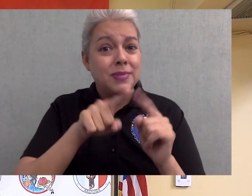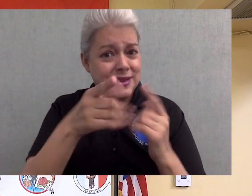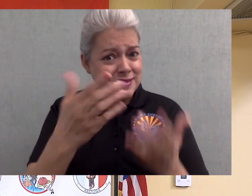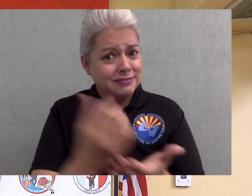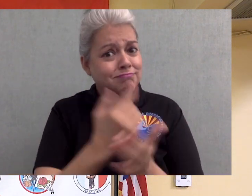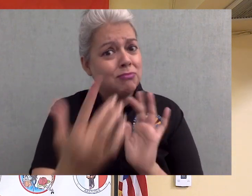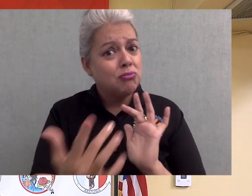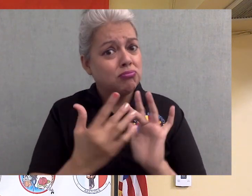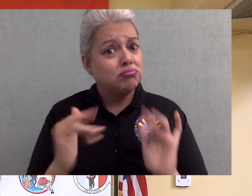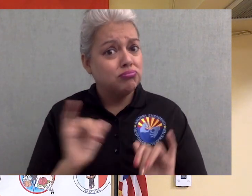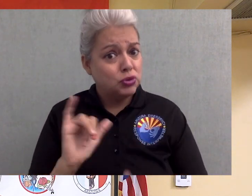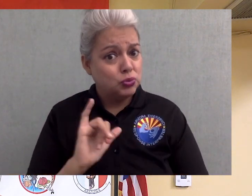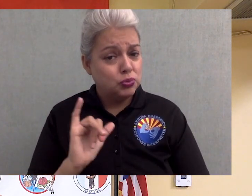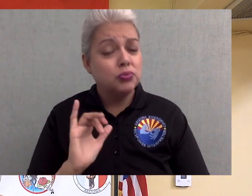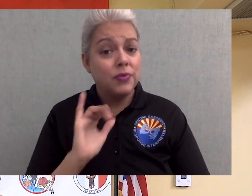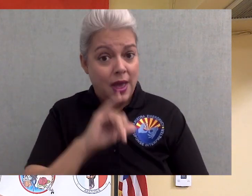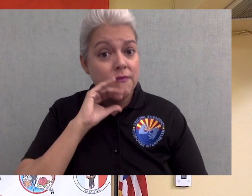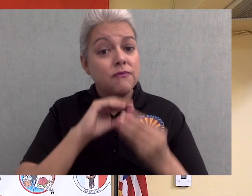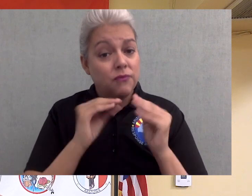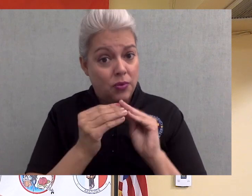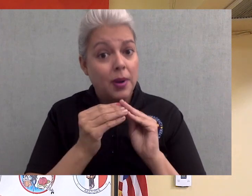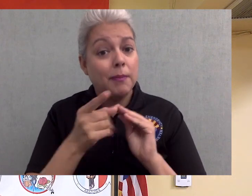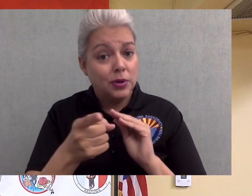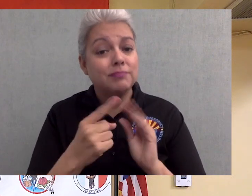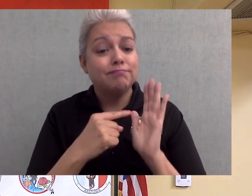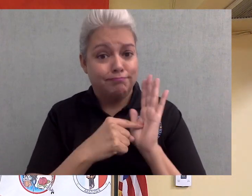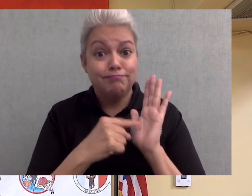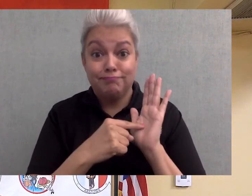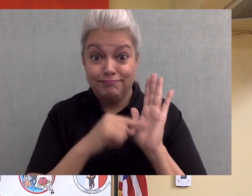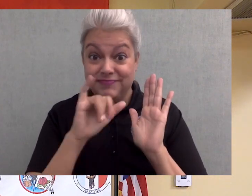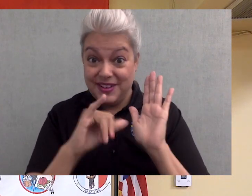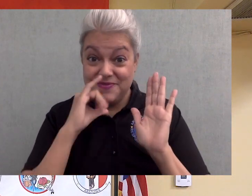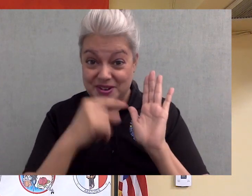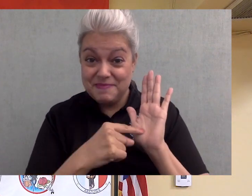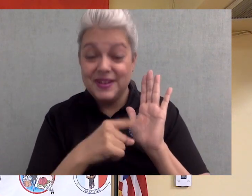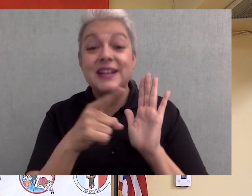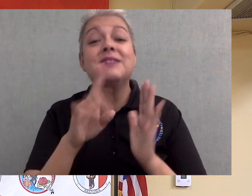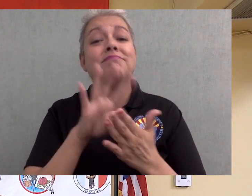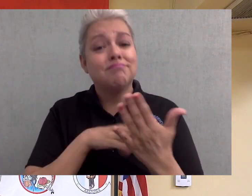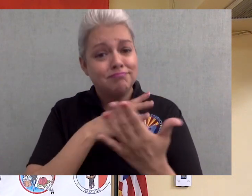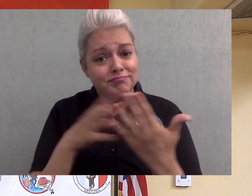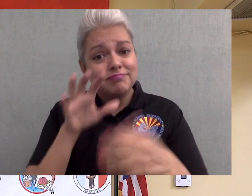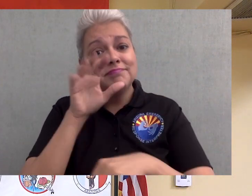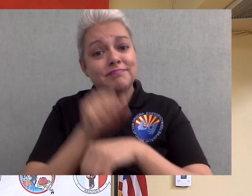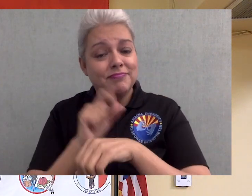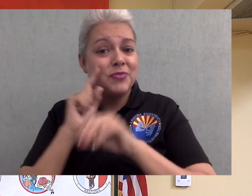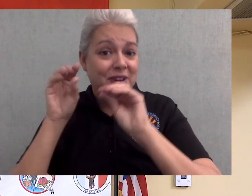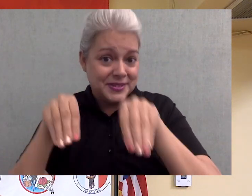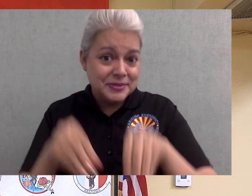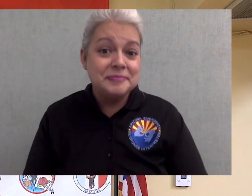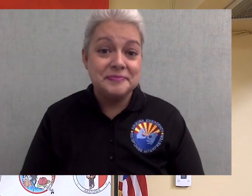call that number that's on the flyer and schedule your install. And they'll put you on the list to get installed.